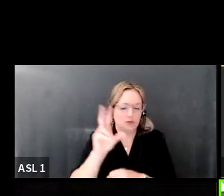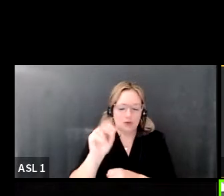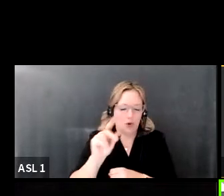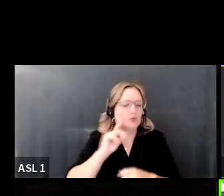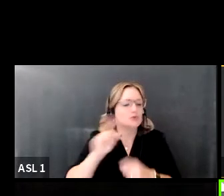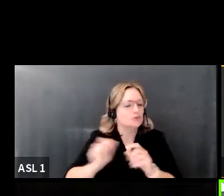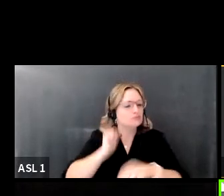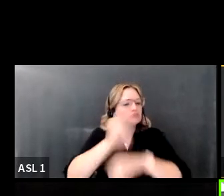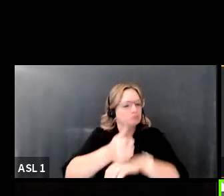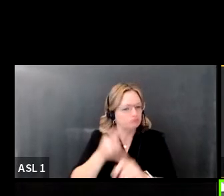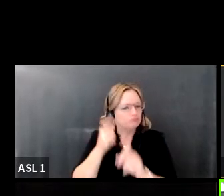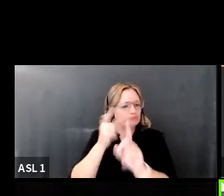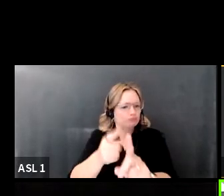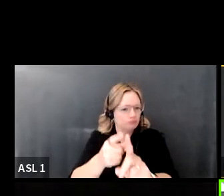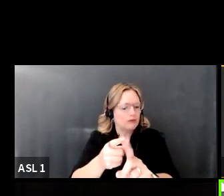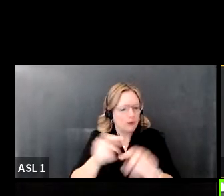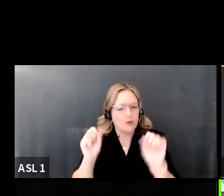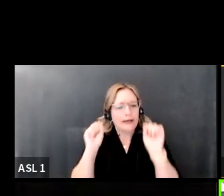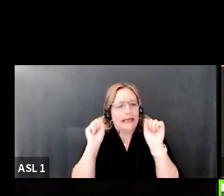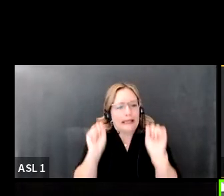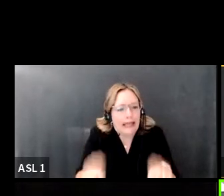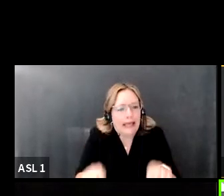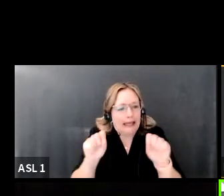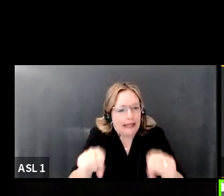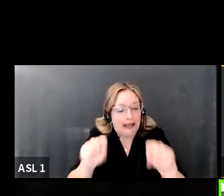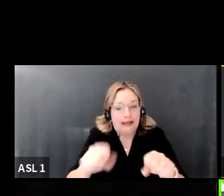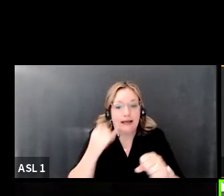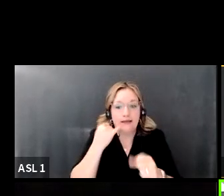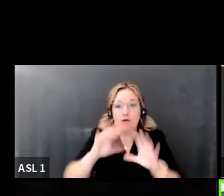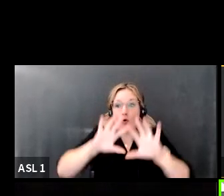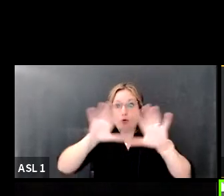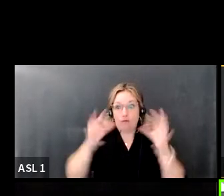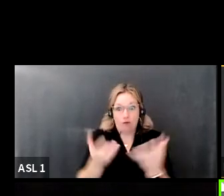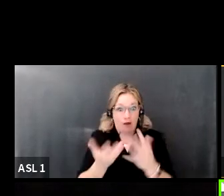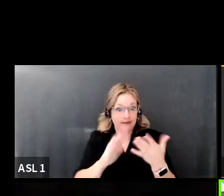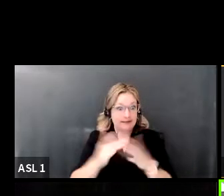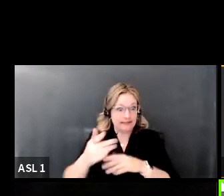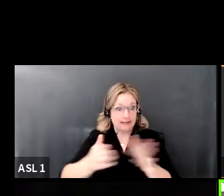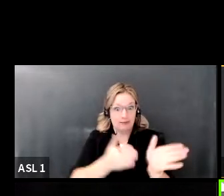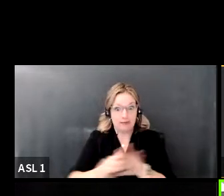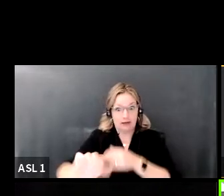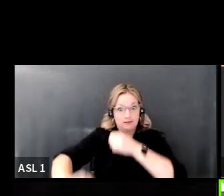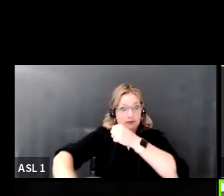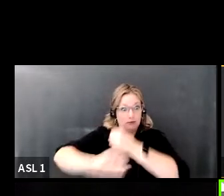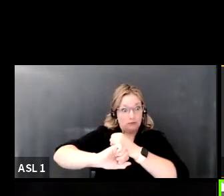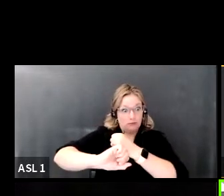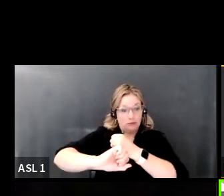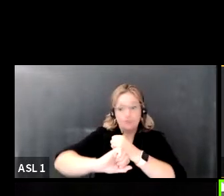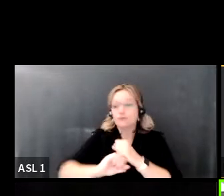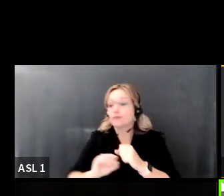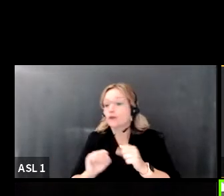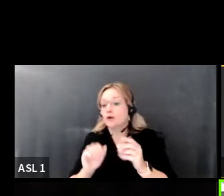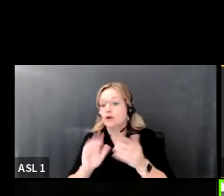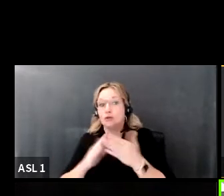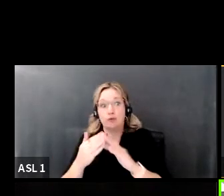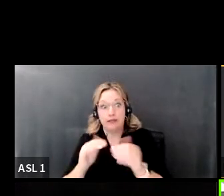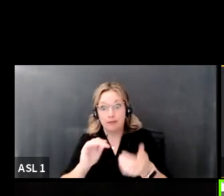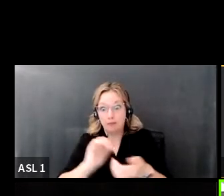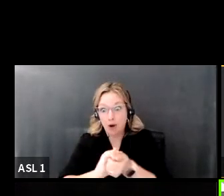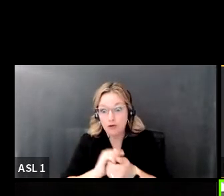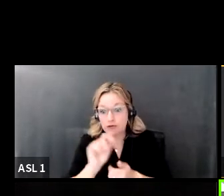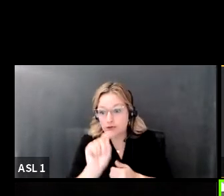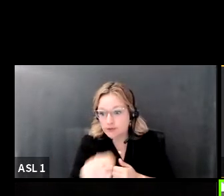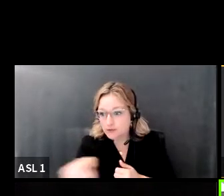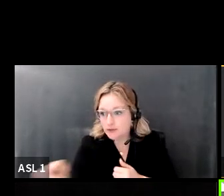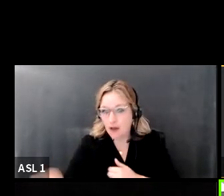targets assuming we can get an overall city plan supported by specific partners with good evaluation to